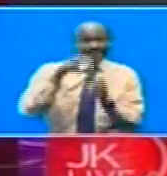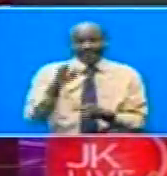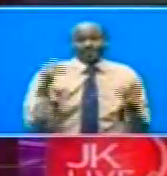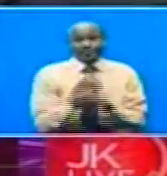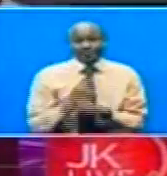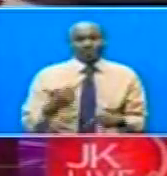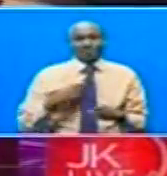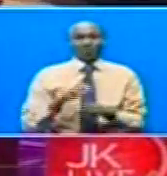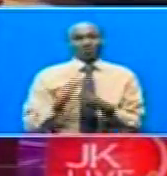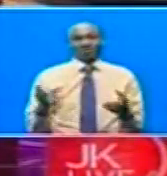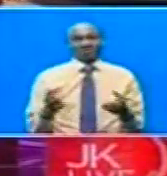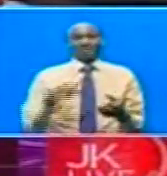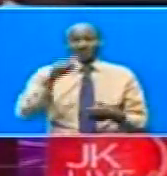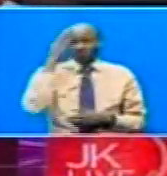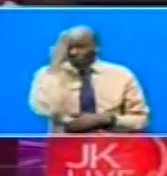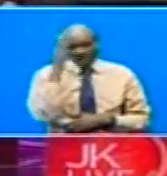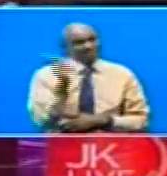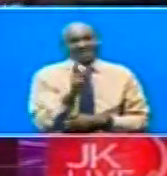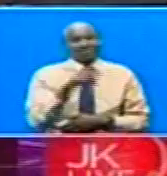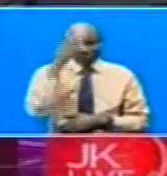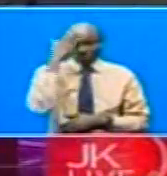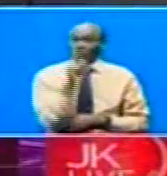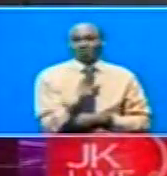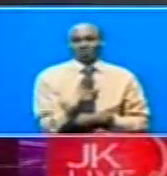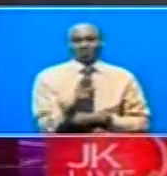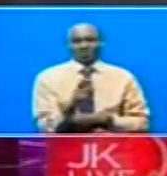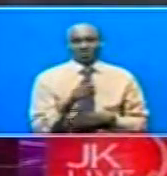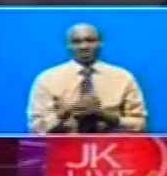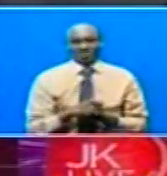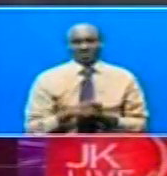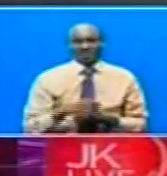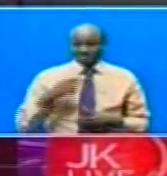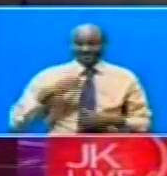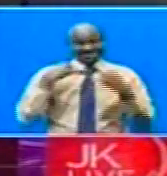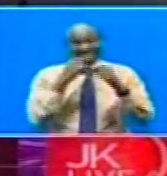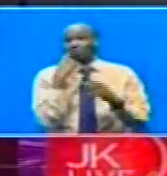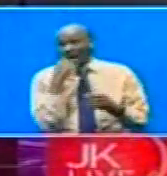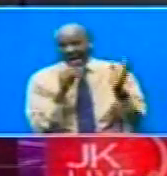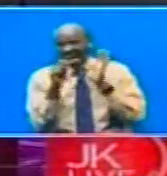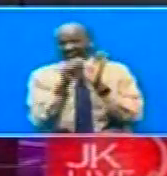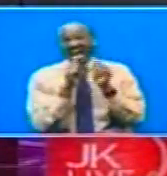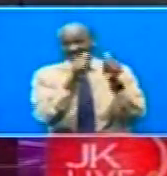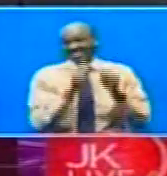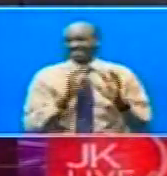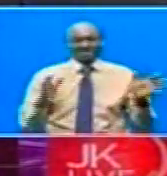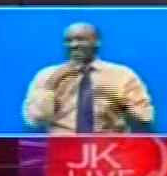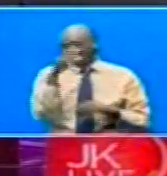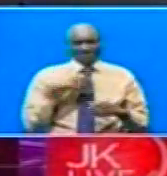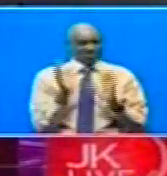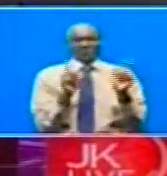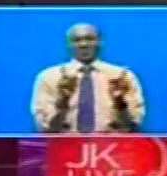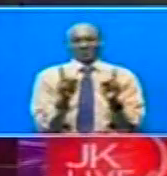know? And did they know who you are? No. Did they know who you were? No, no. And I wasn't trying to advertise it. Yeah. But I remember, you